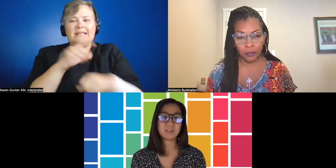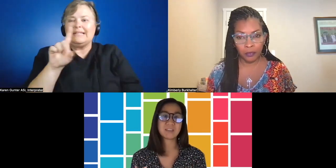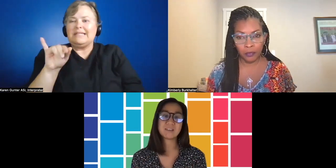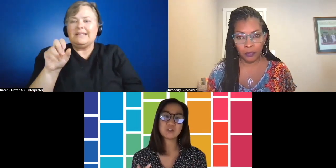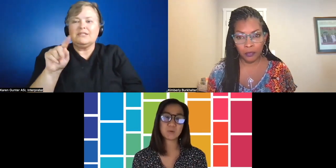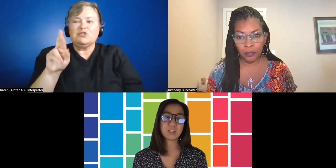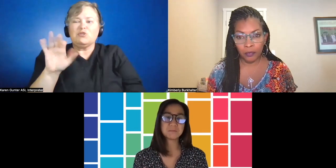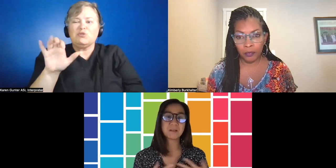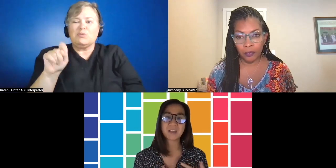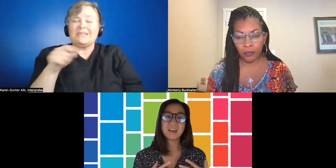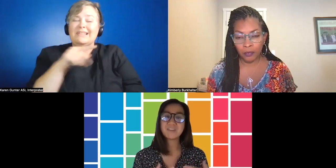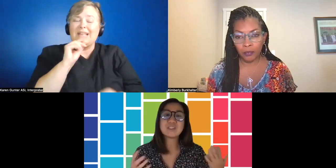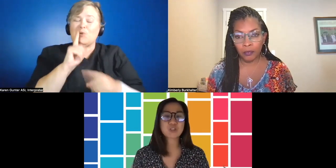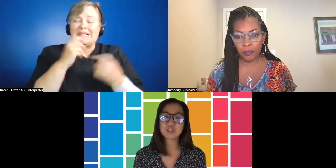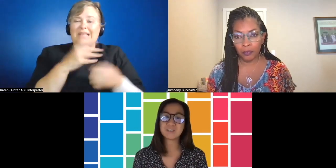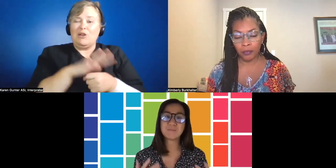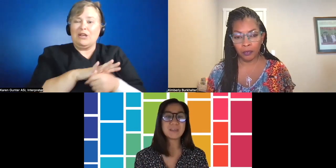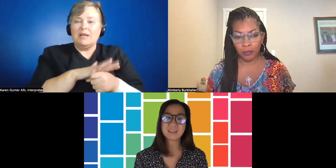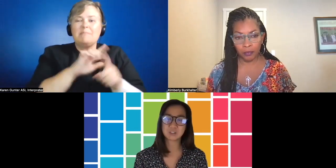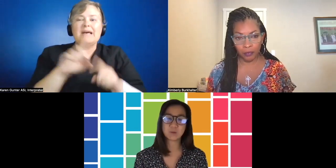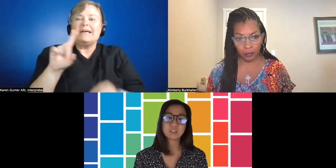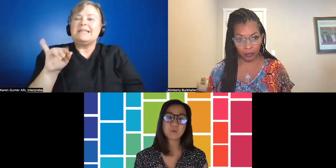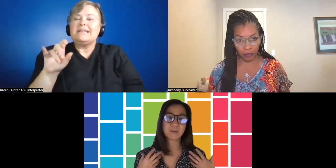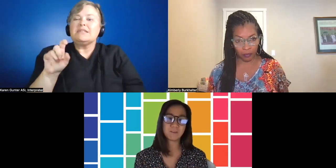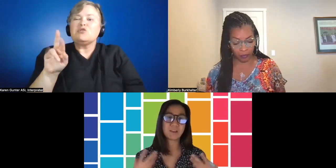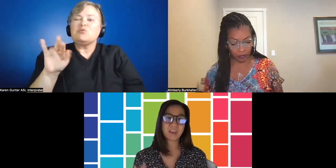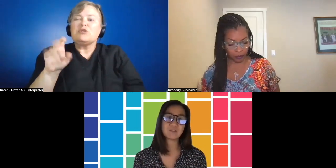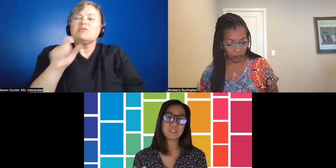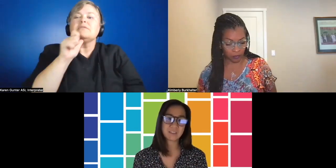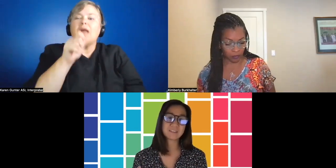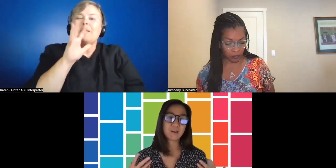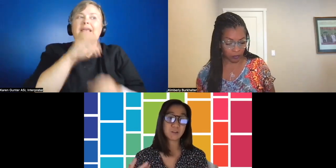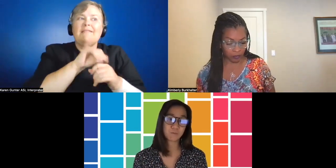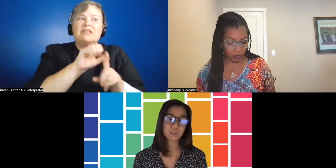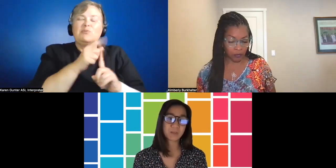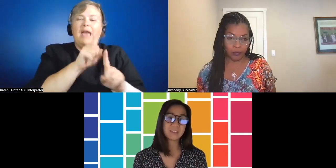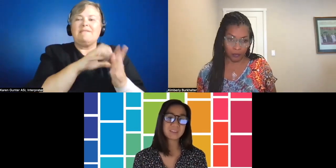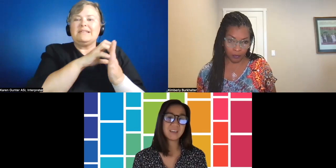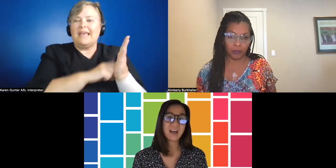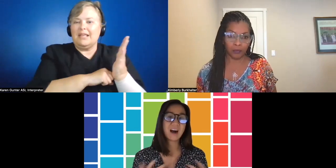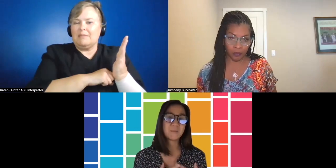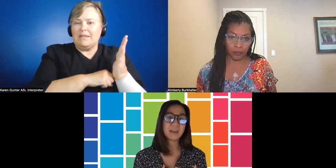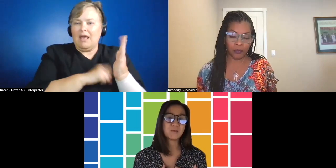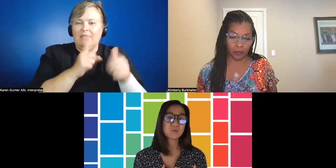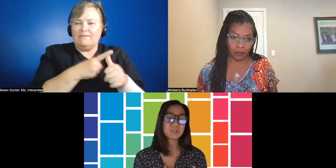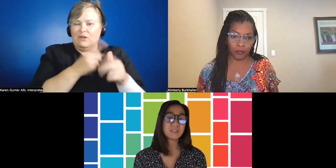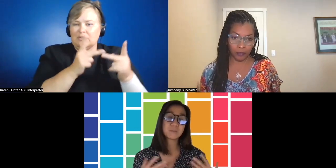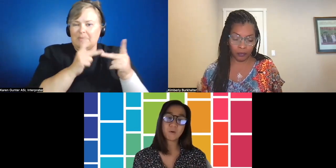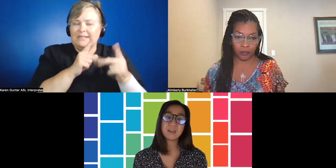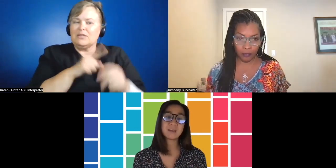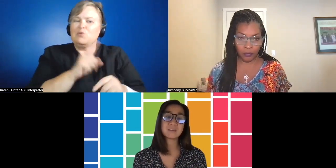a really scary situation, but like the district shouldn't even be in that situation where they feel like they have to take that down in the first place. And it was